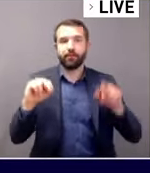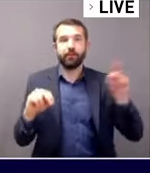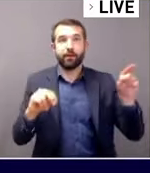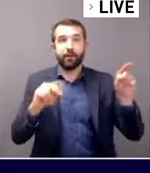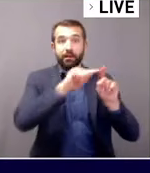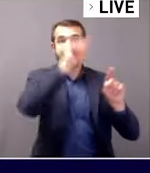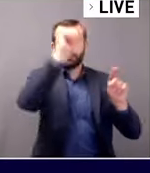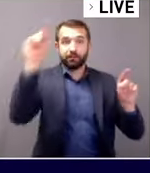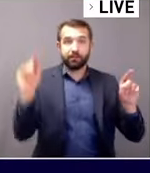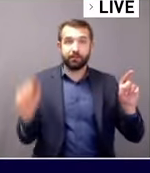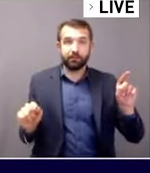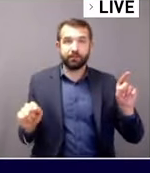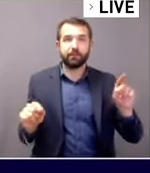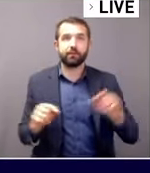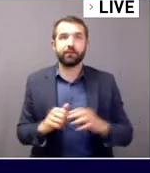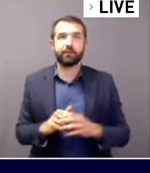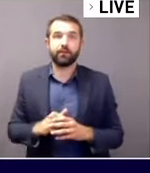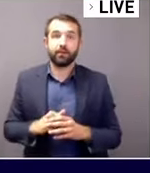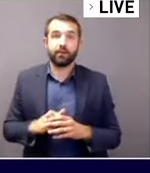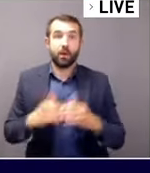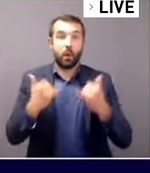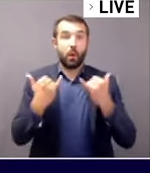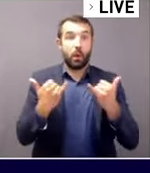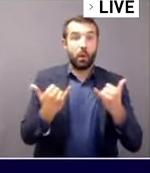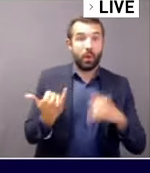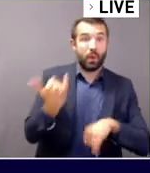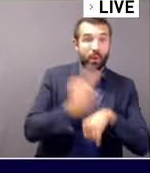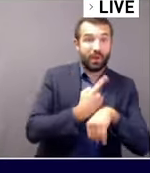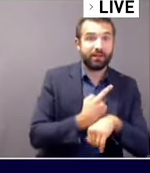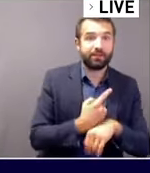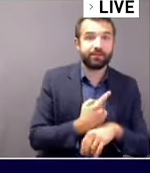now, just for today, let alone the past week or two,